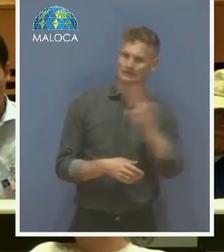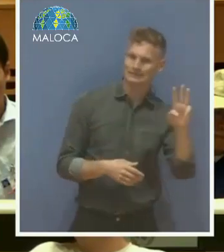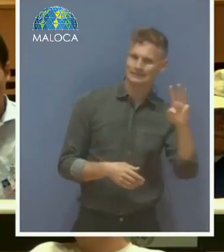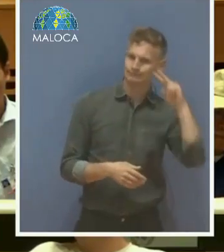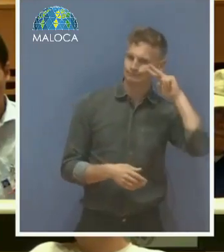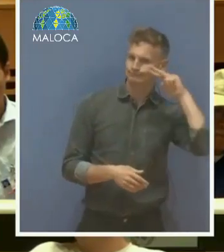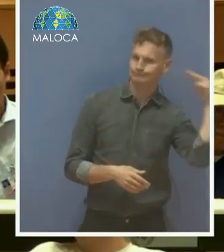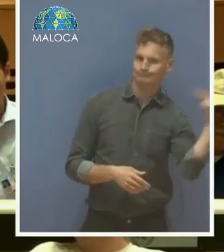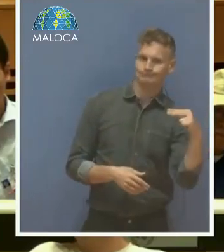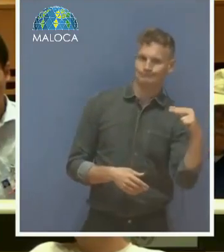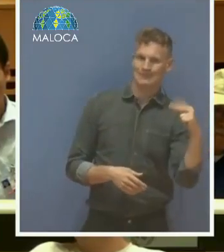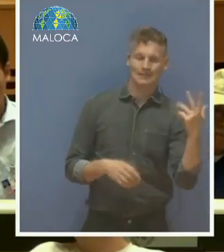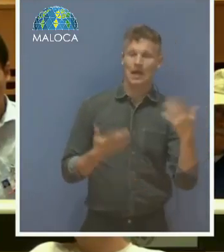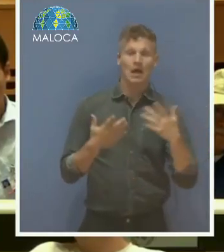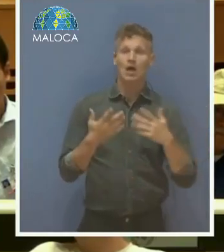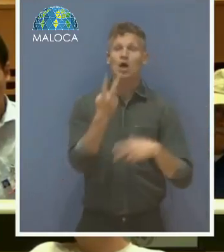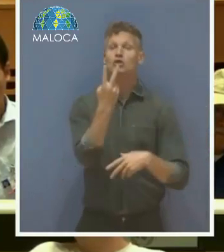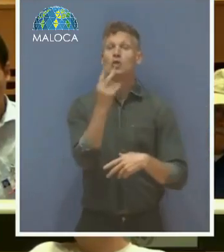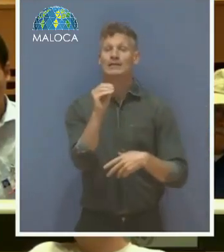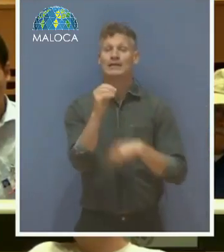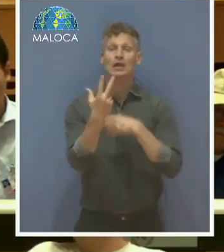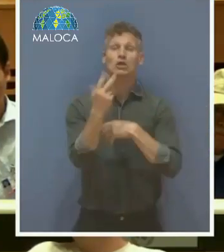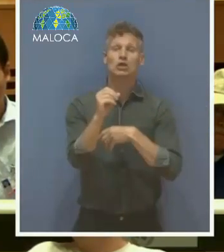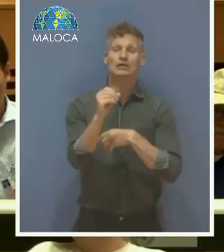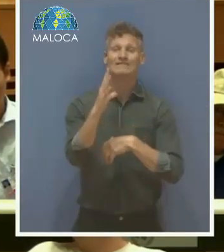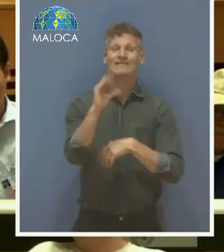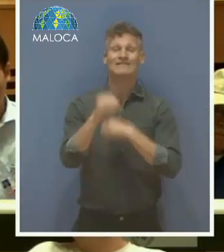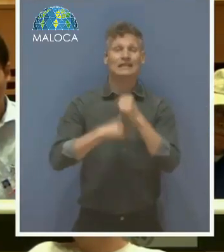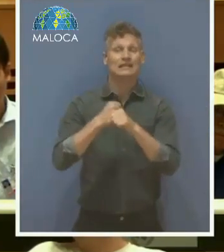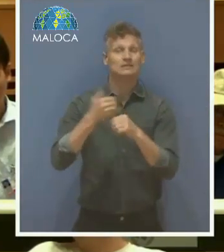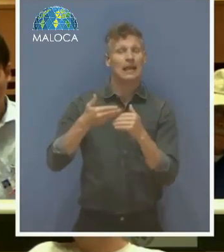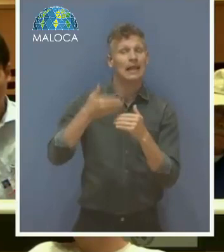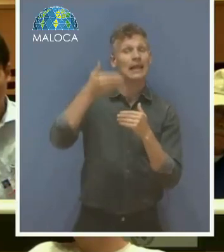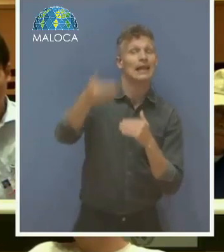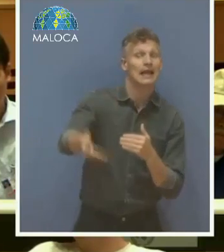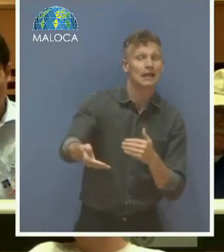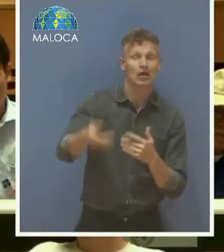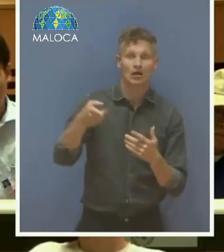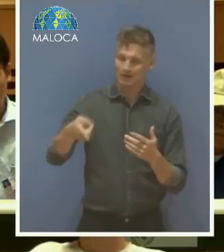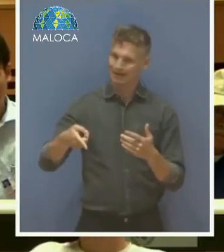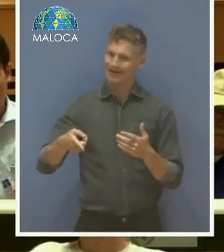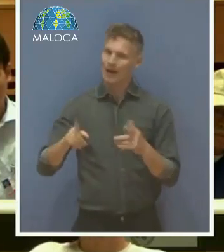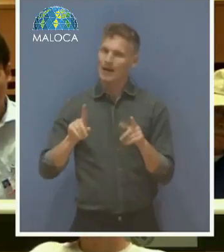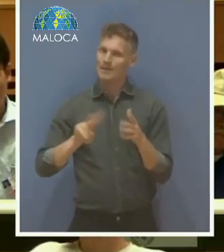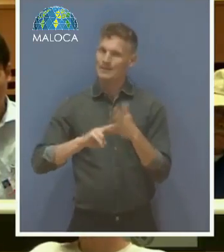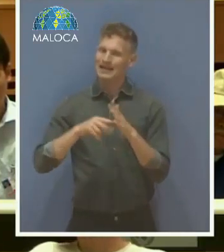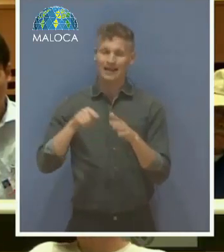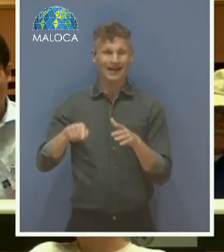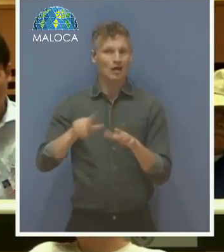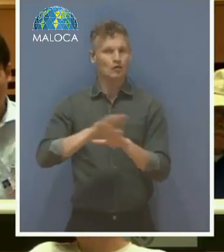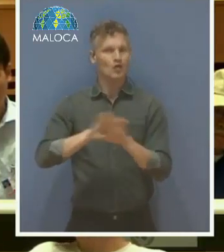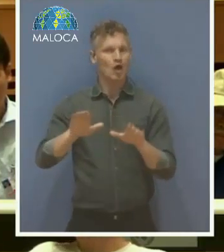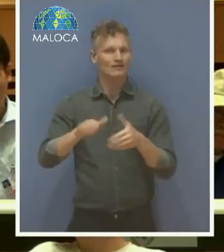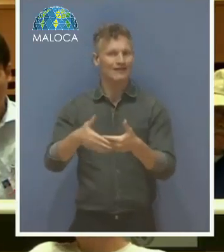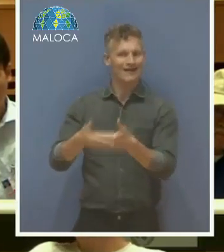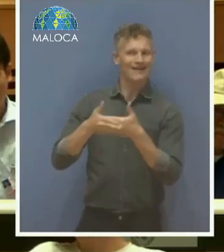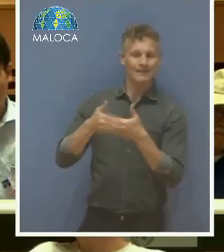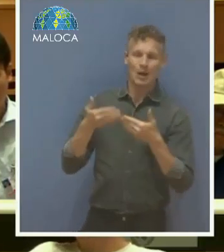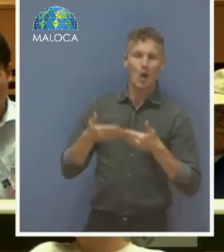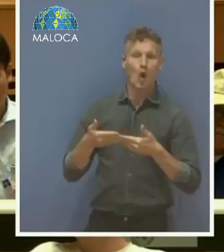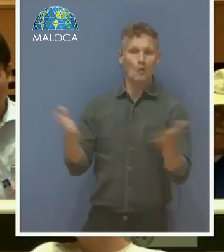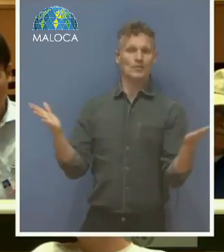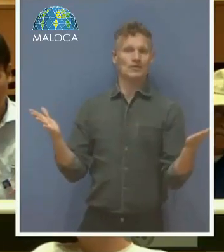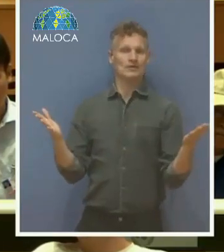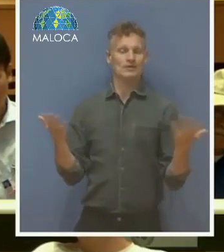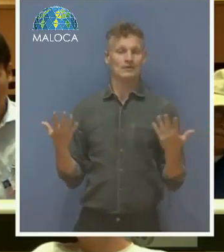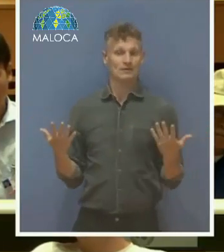after which the intellectual property of indigenous peoples would enter the public domain. A study on intellectual property would be timely, as